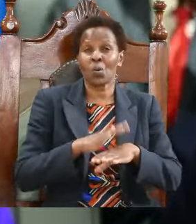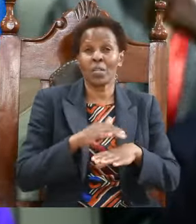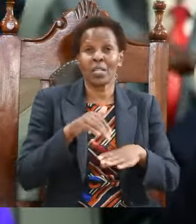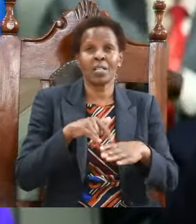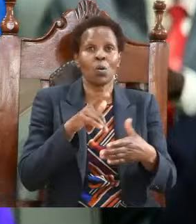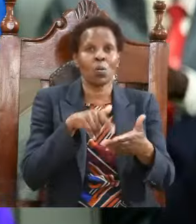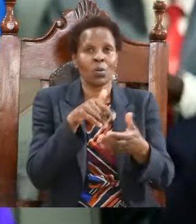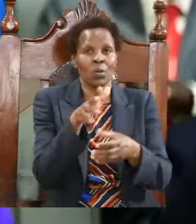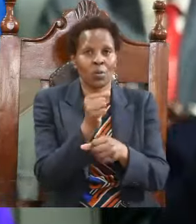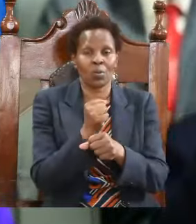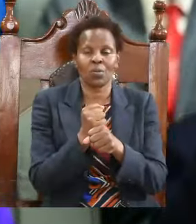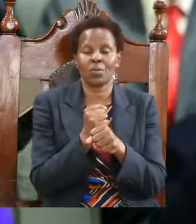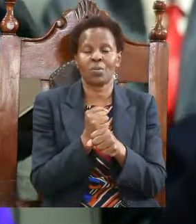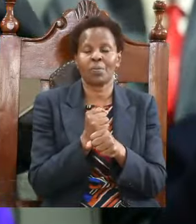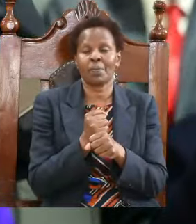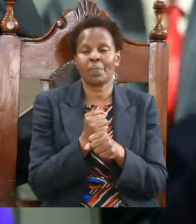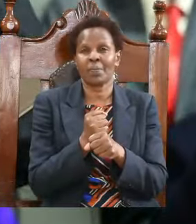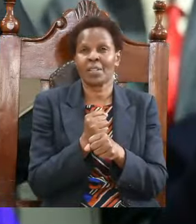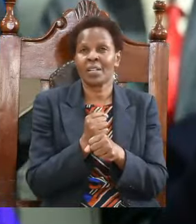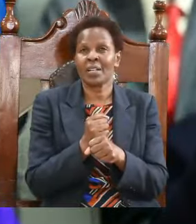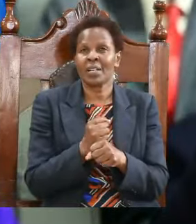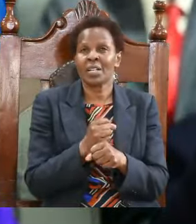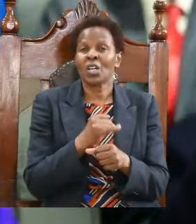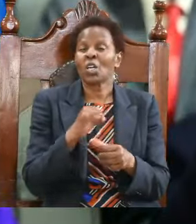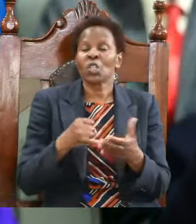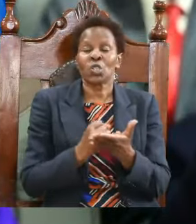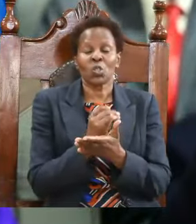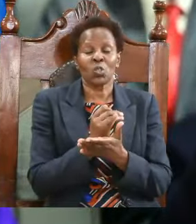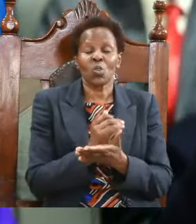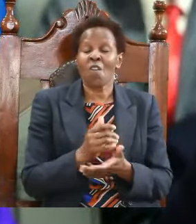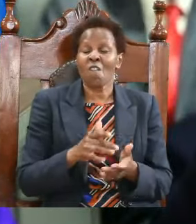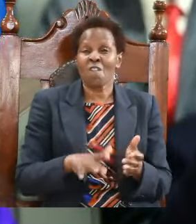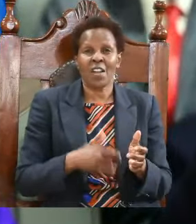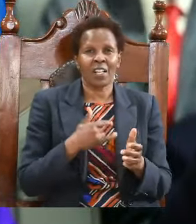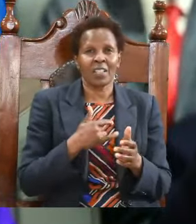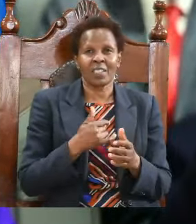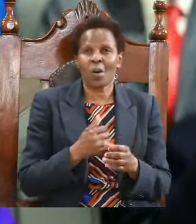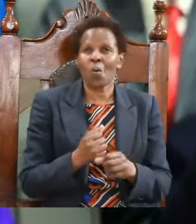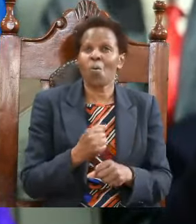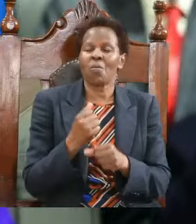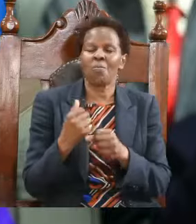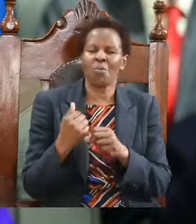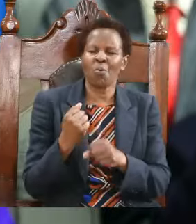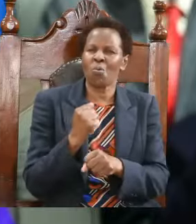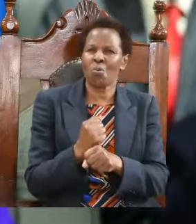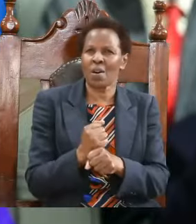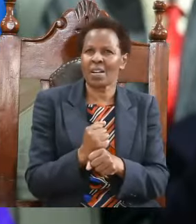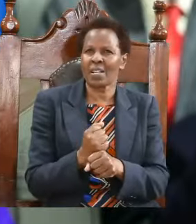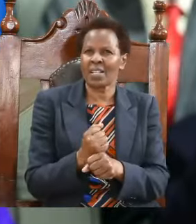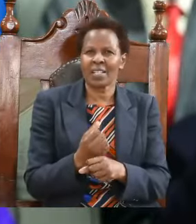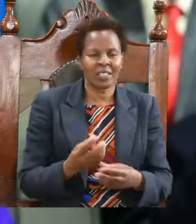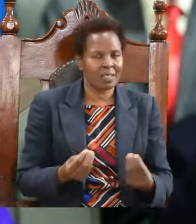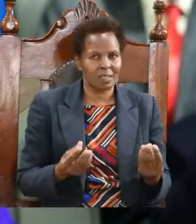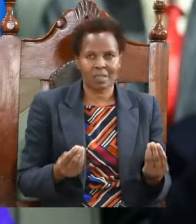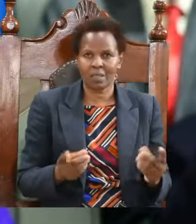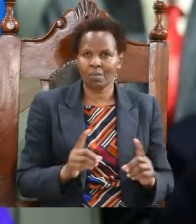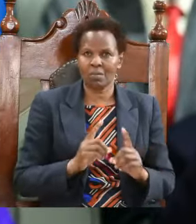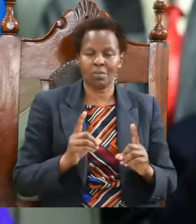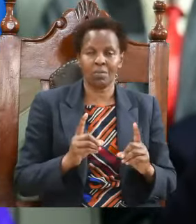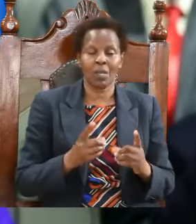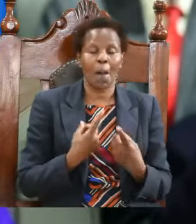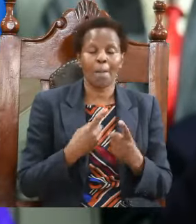doing. So he felt the task ahead is not an easy one. But I tell